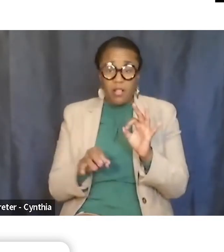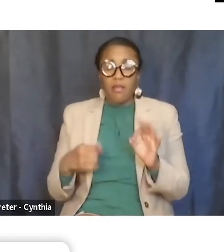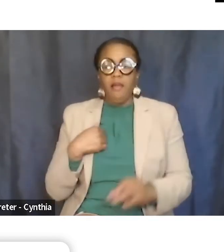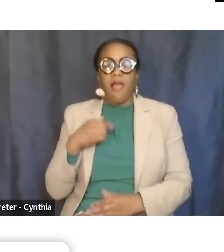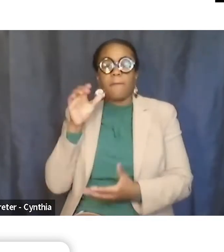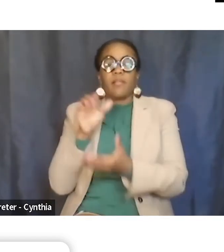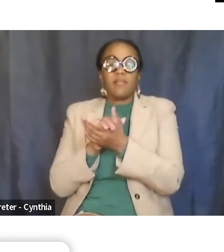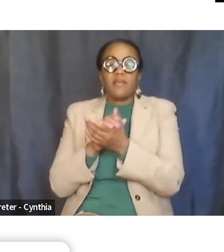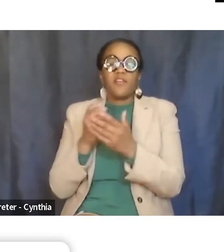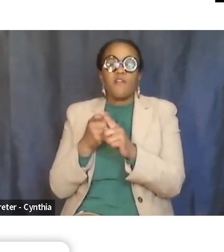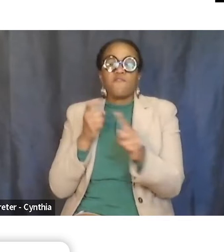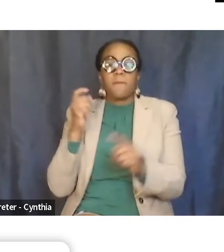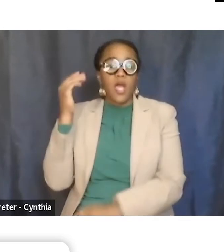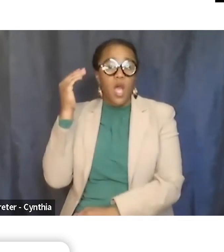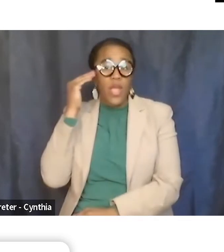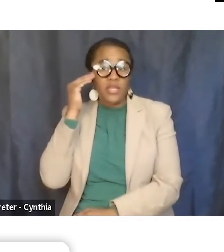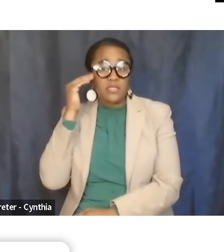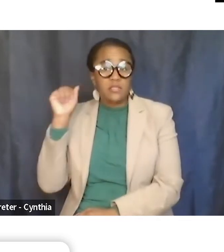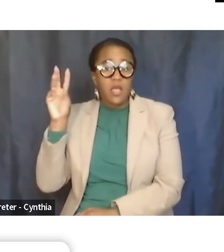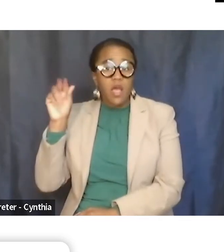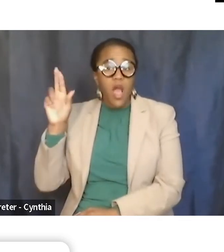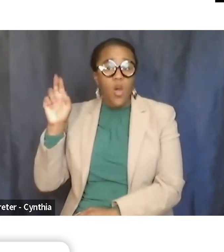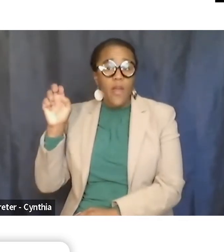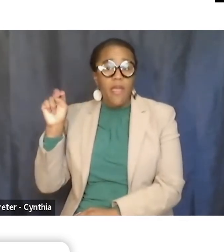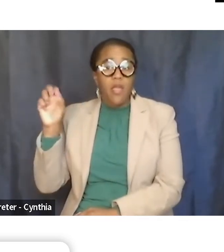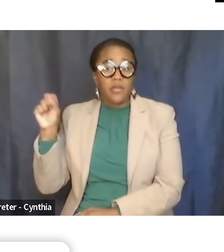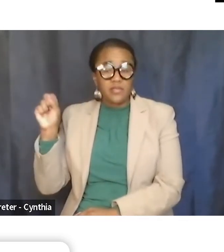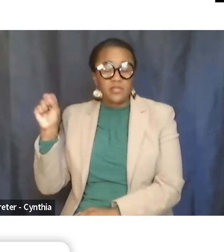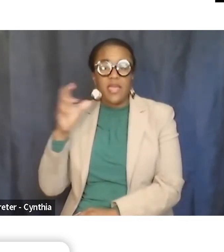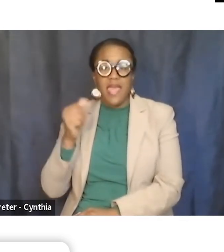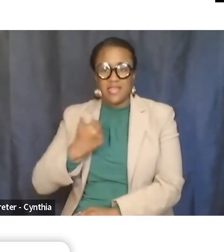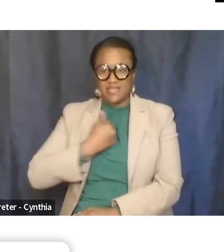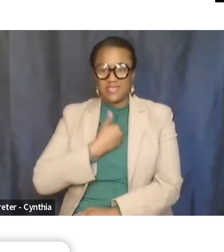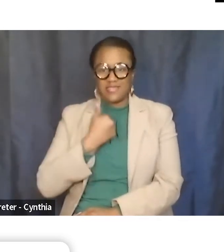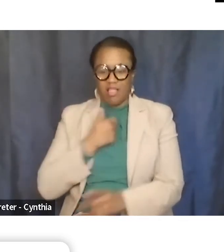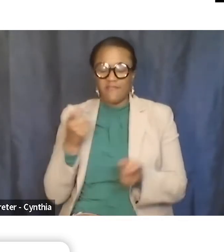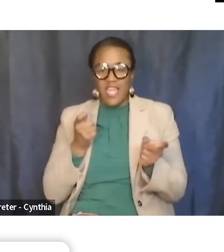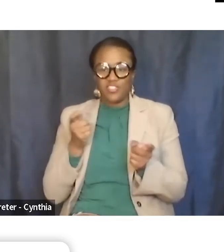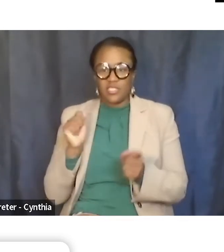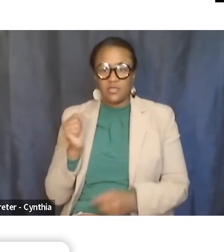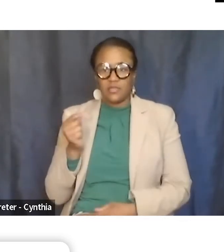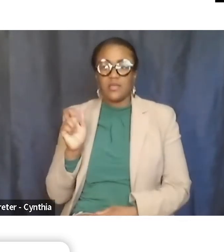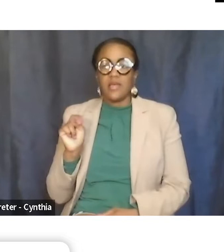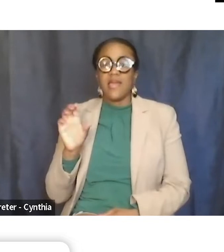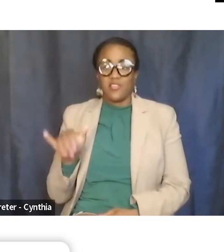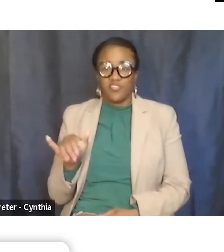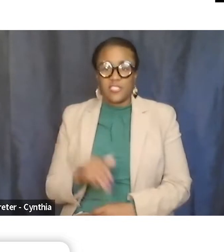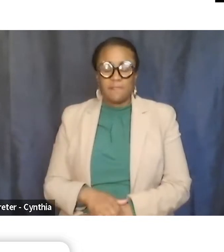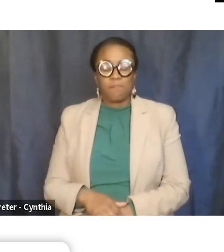it comes from awareness and self-agency. And, you know, there is